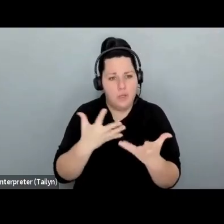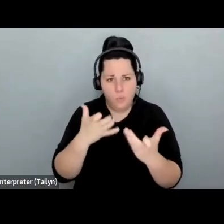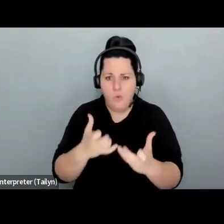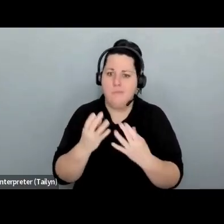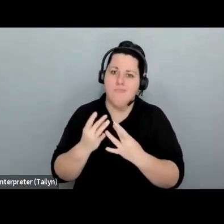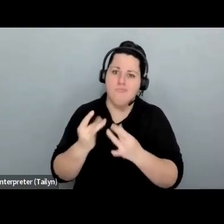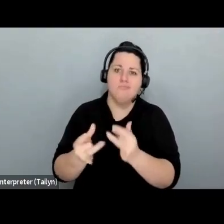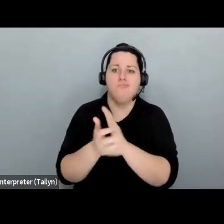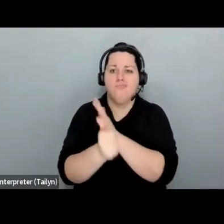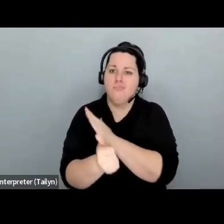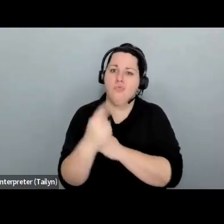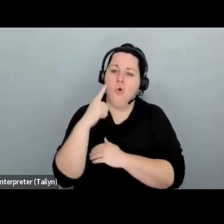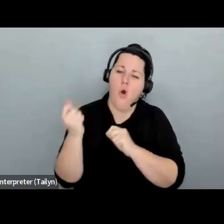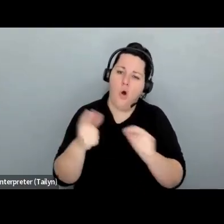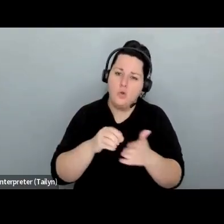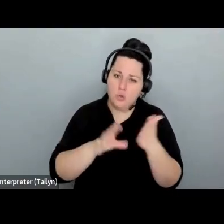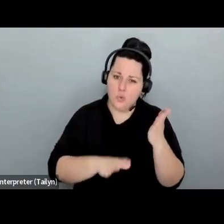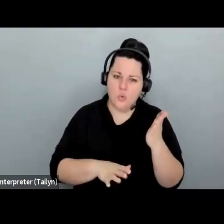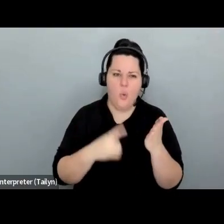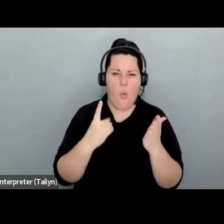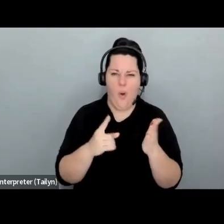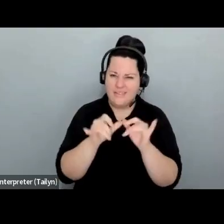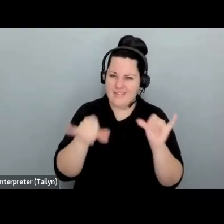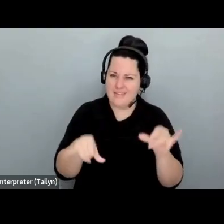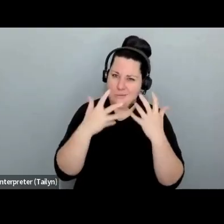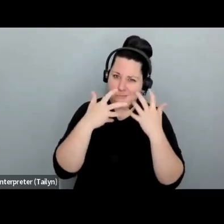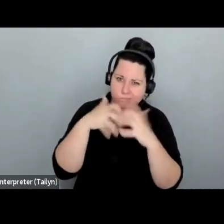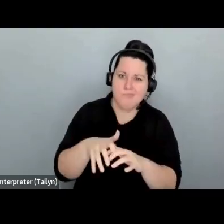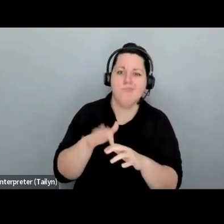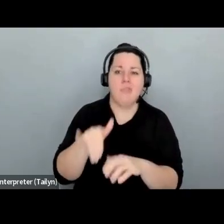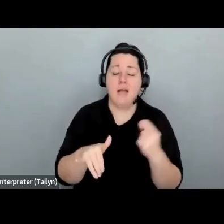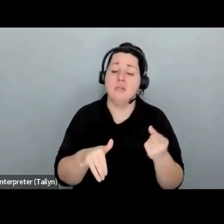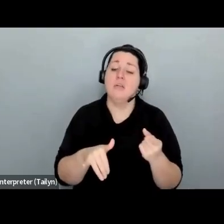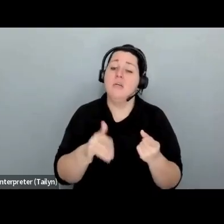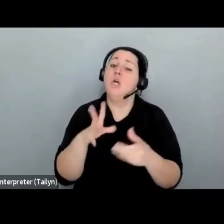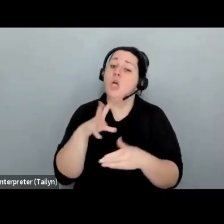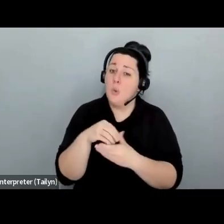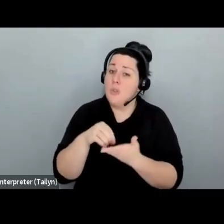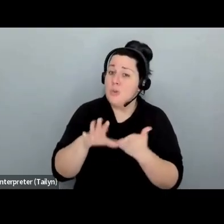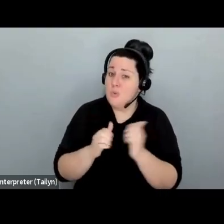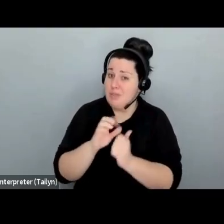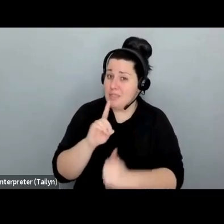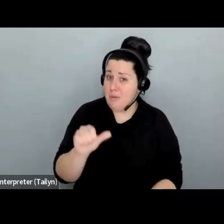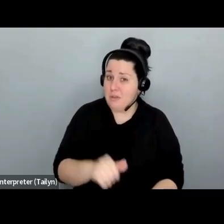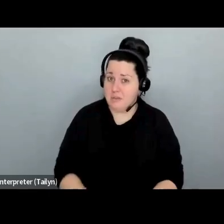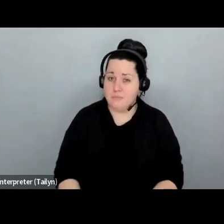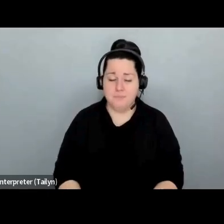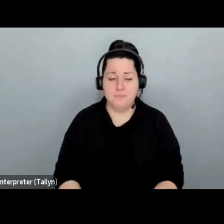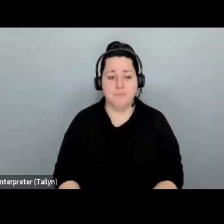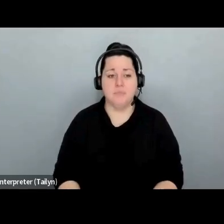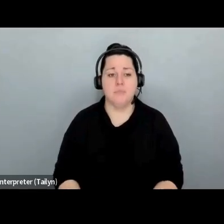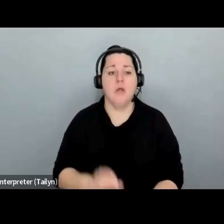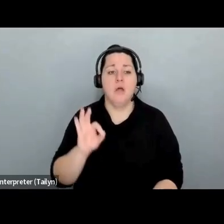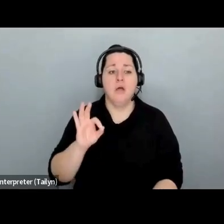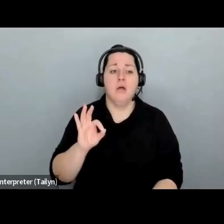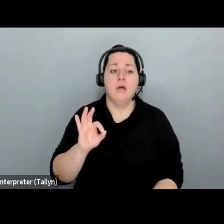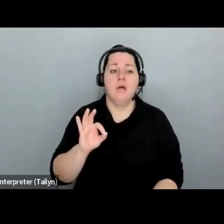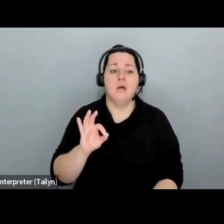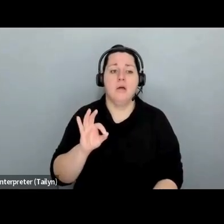all students through one seamless system, including students with disabilities. Florida